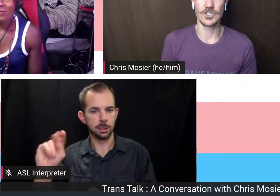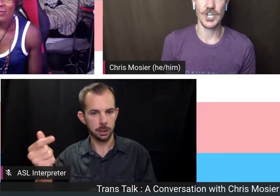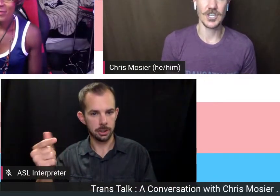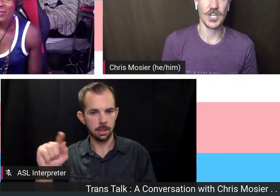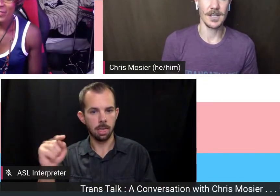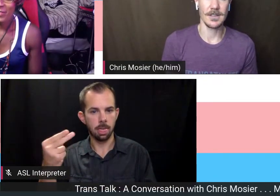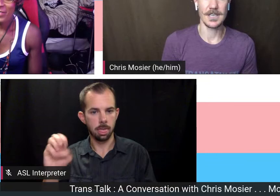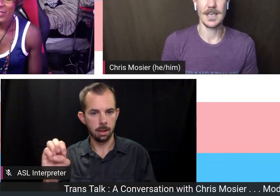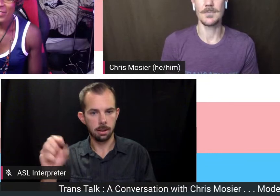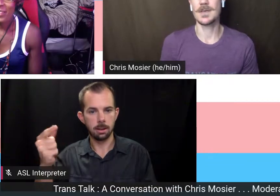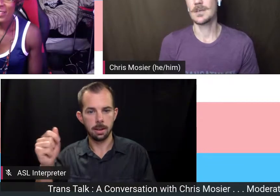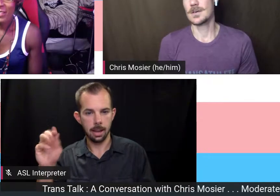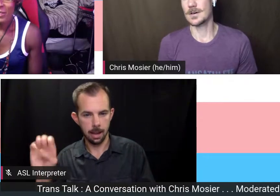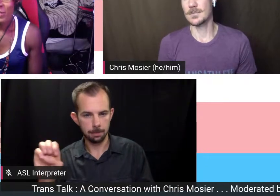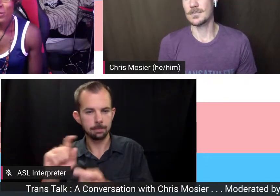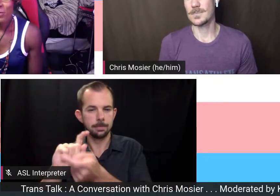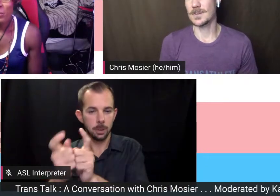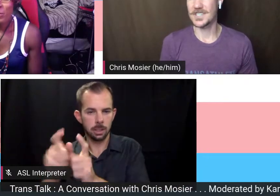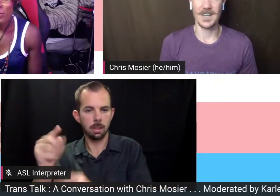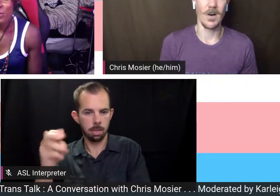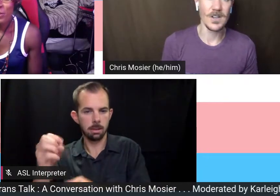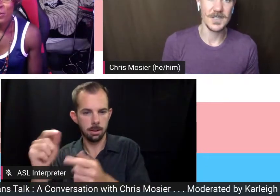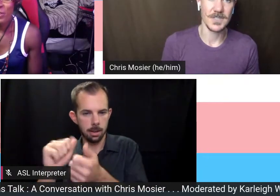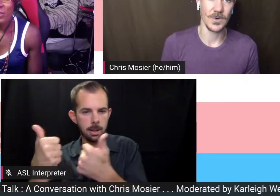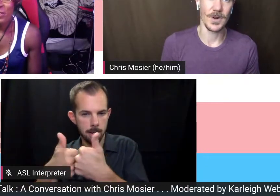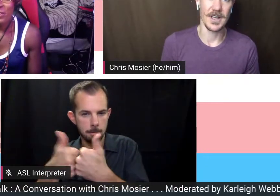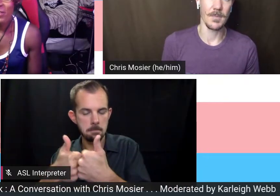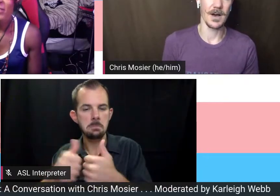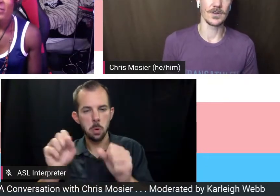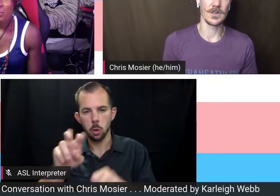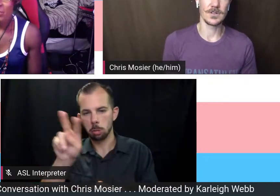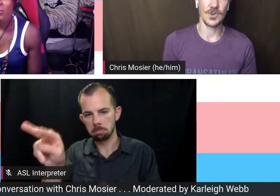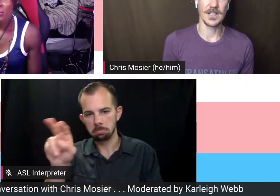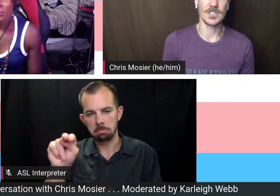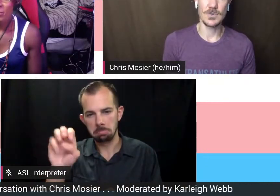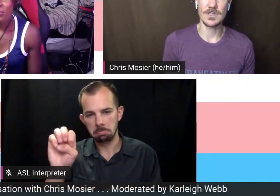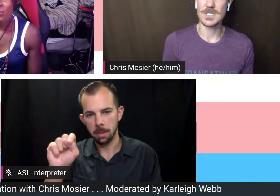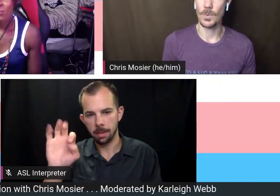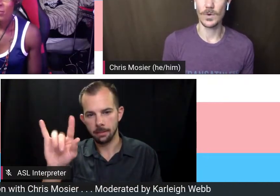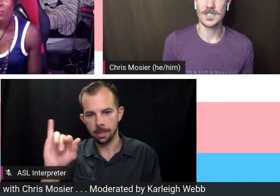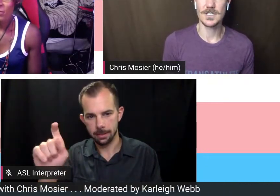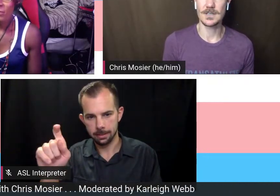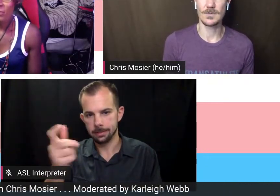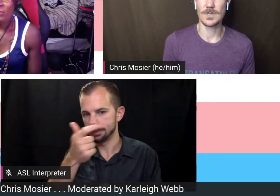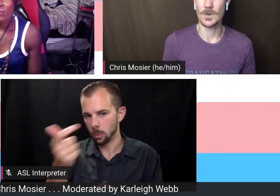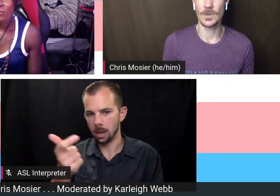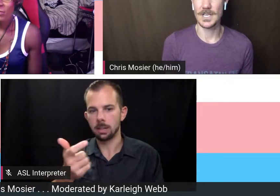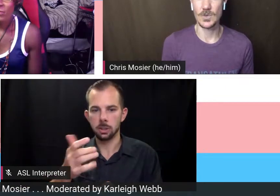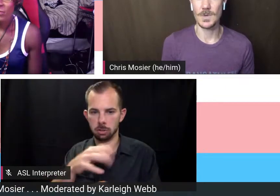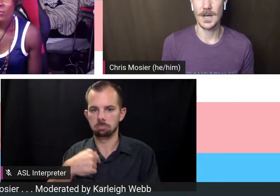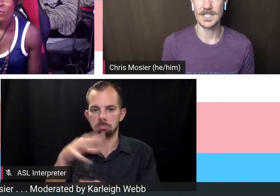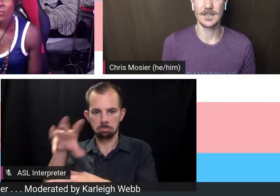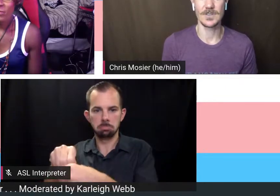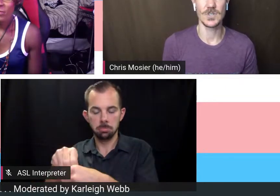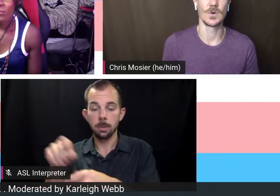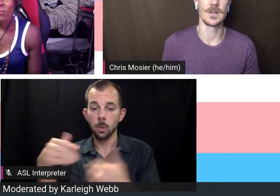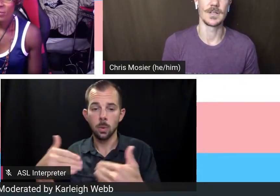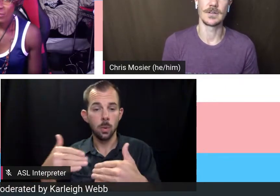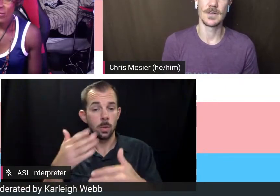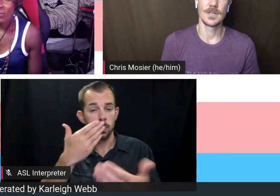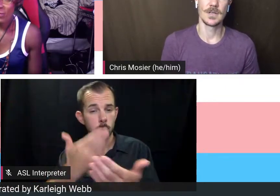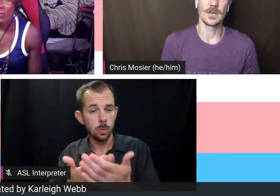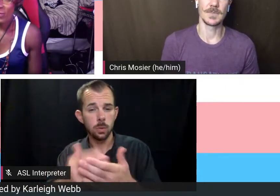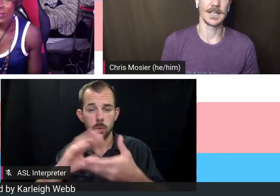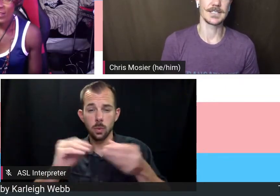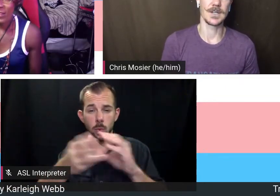it's called Changing the Game. And just an awesome story about trans youth in sports and, really humanizing their story